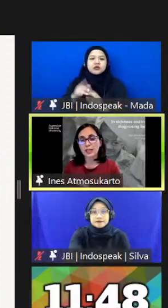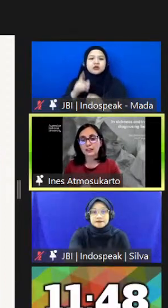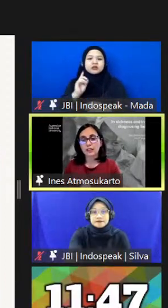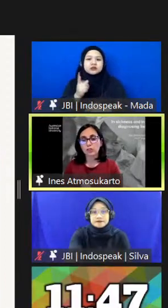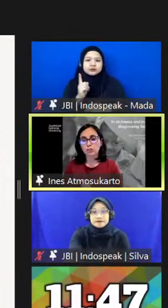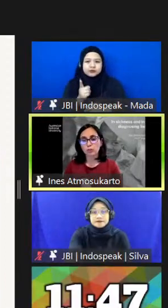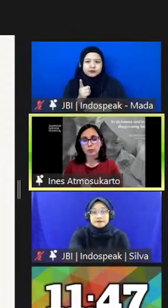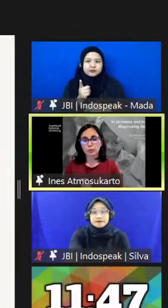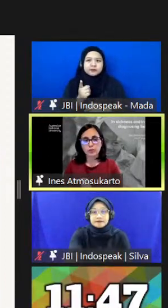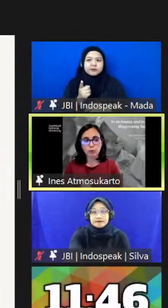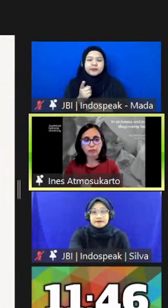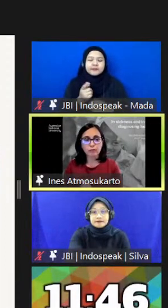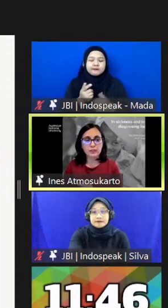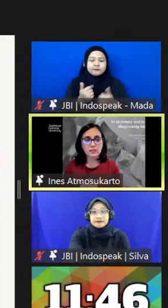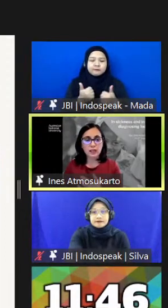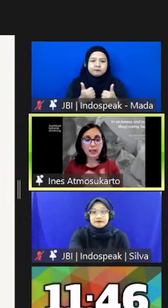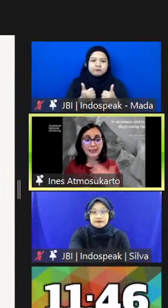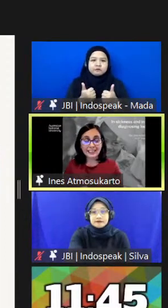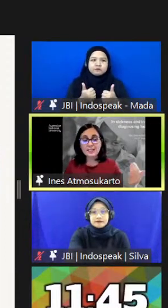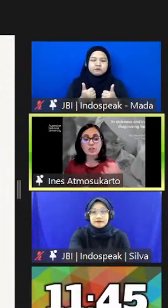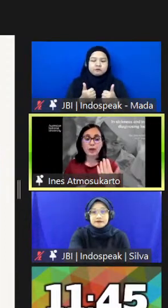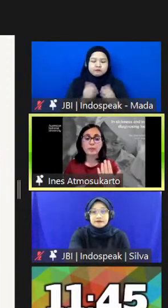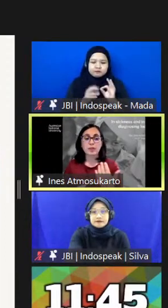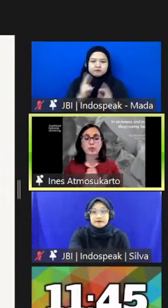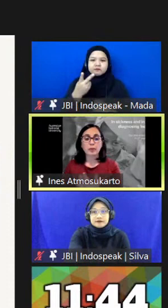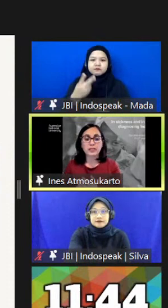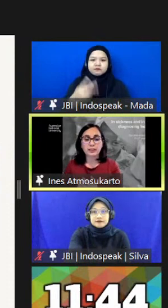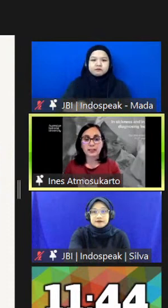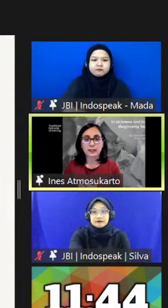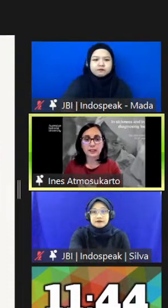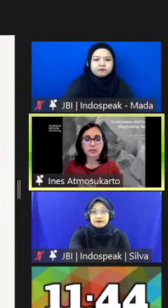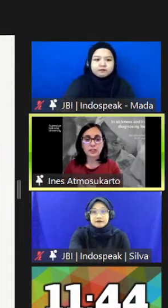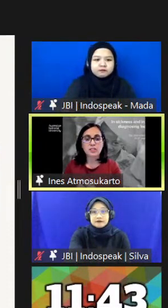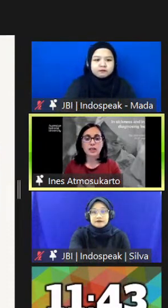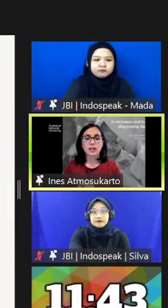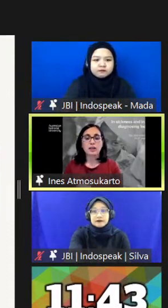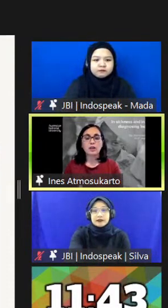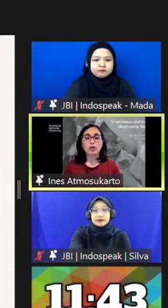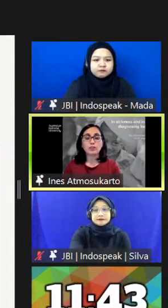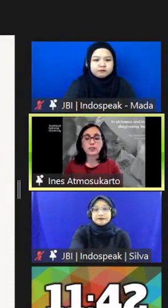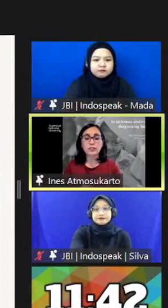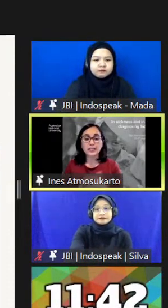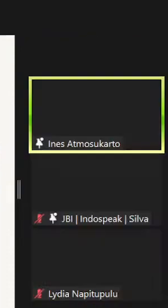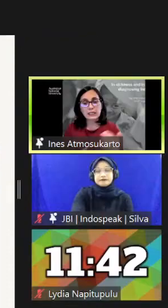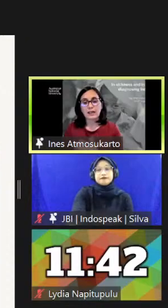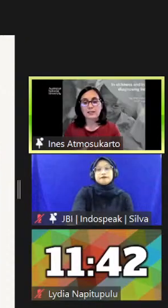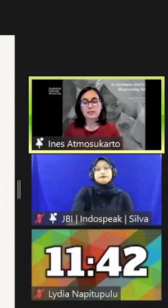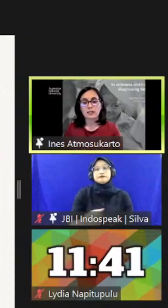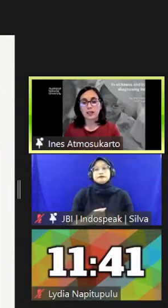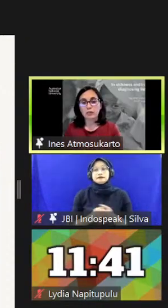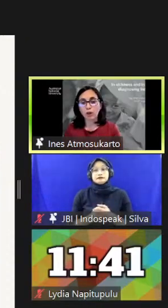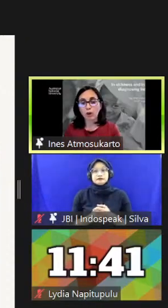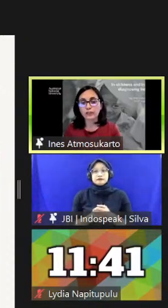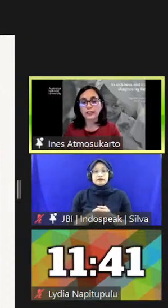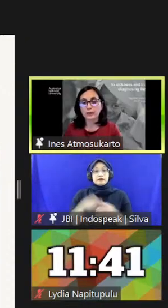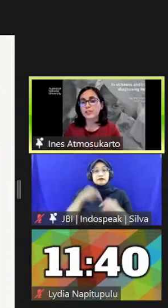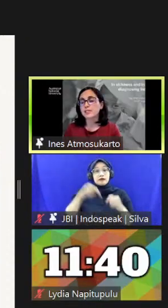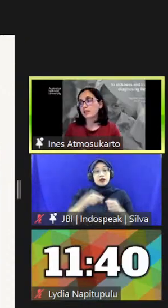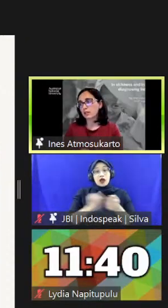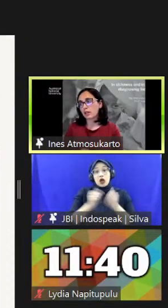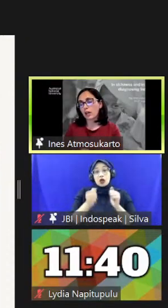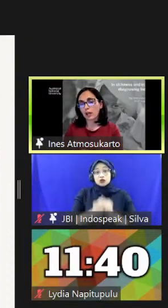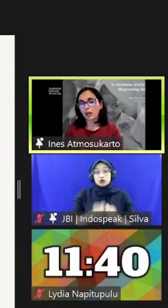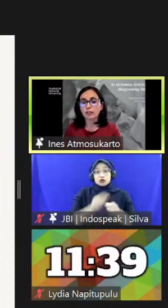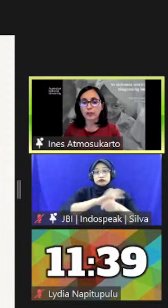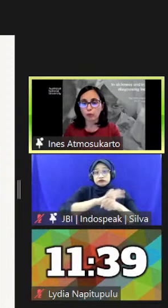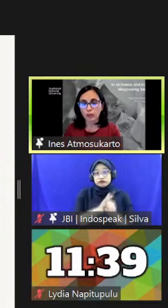to tightly control people's movement, cases ramped up rapidly, and Indonesia overtook India as the COVID